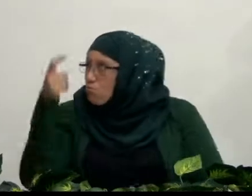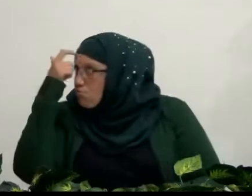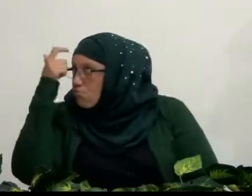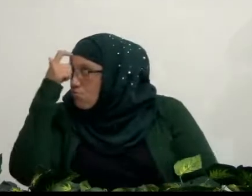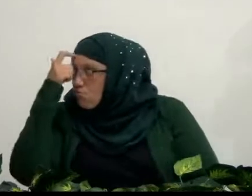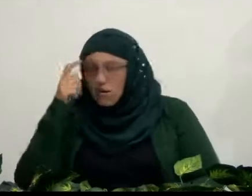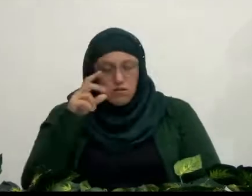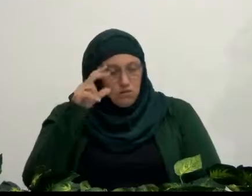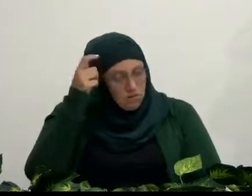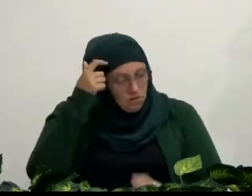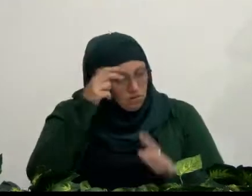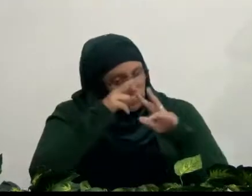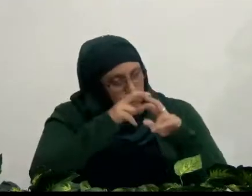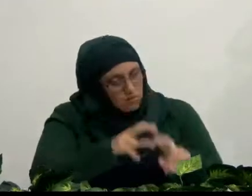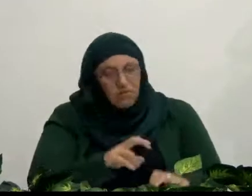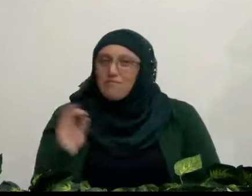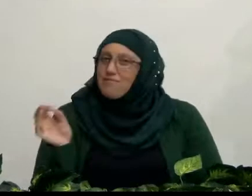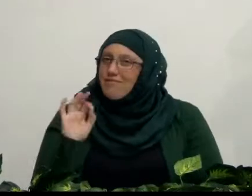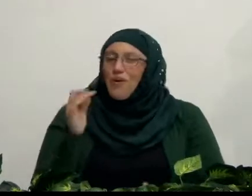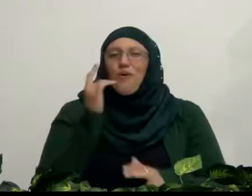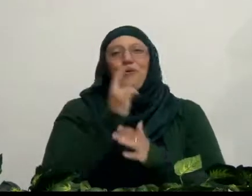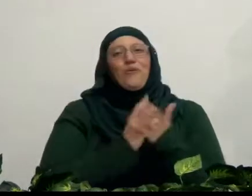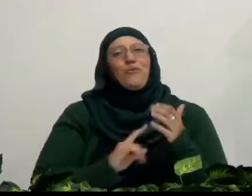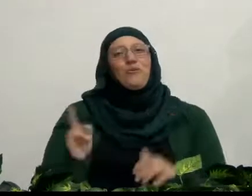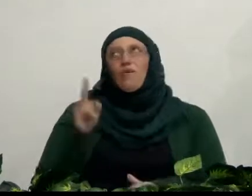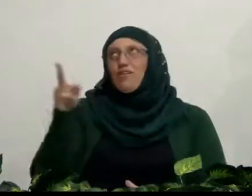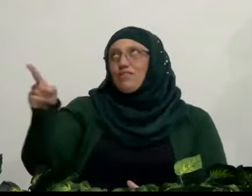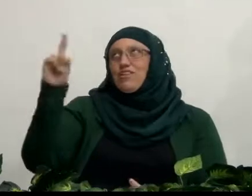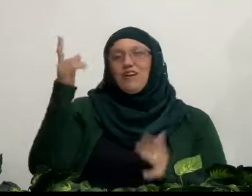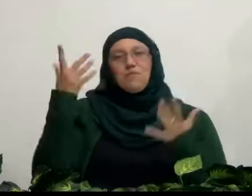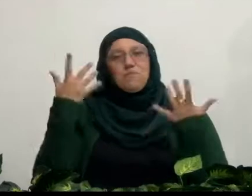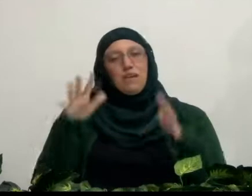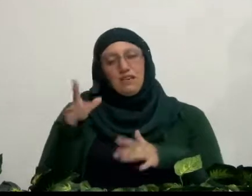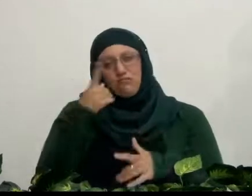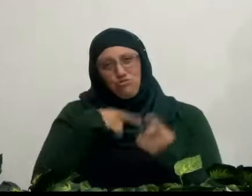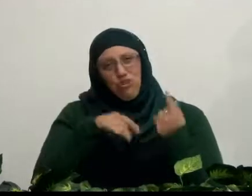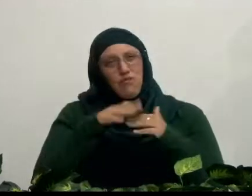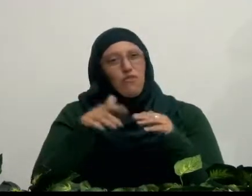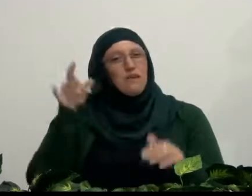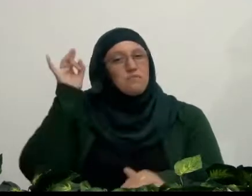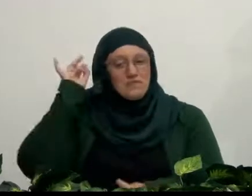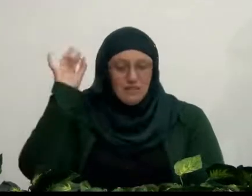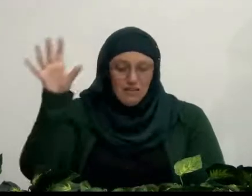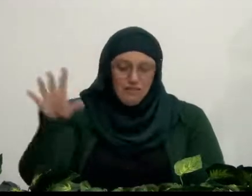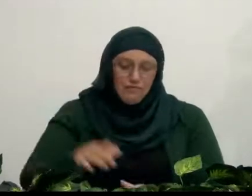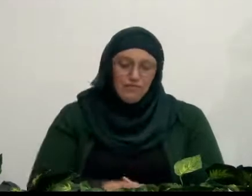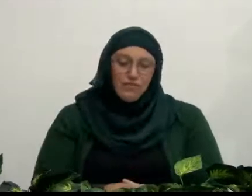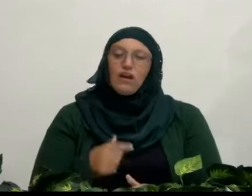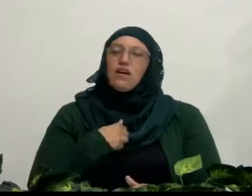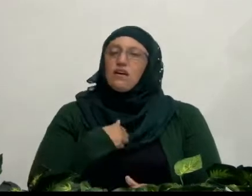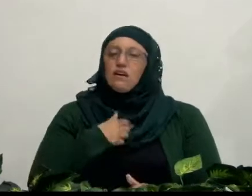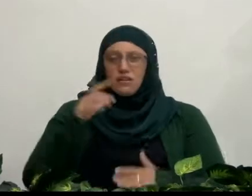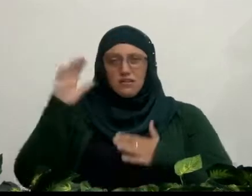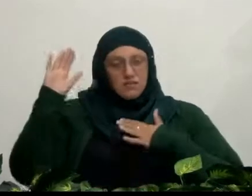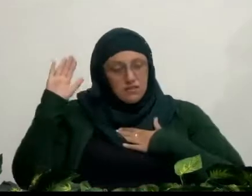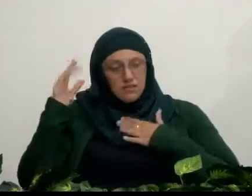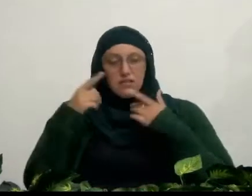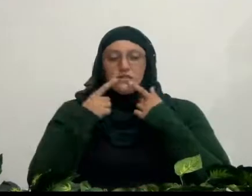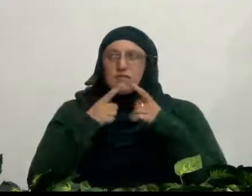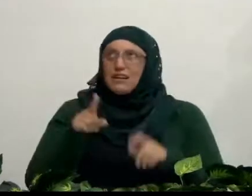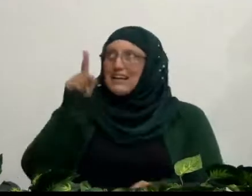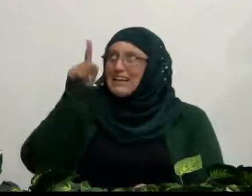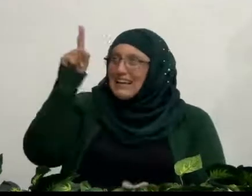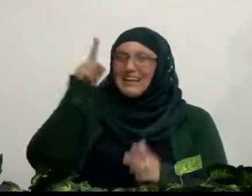spoken word, except through what He, the Almighty, has described of Himself. I testify that He is